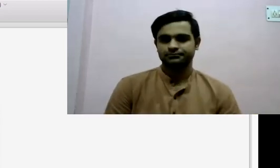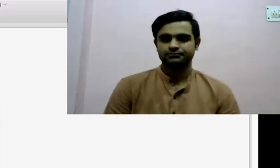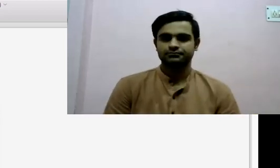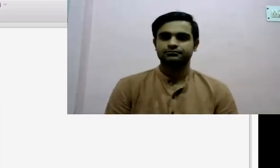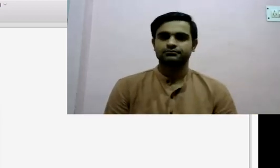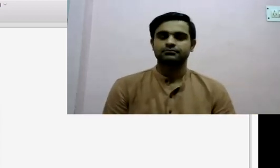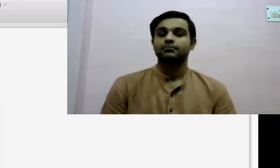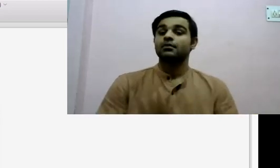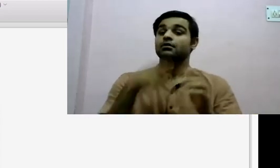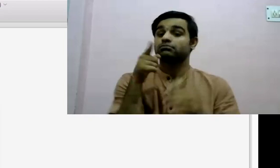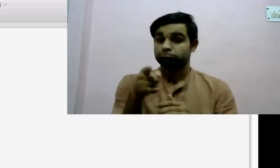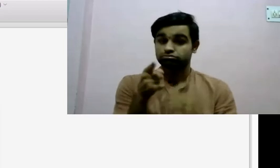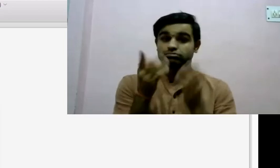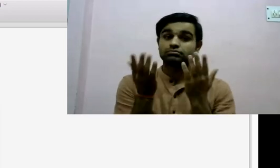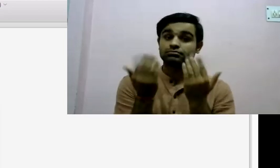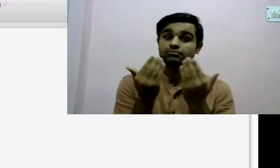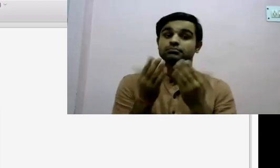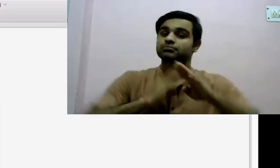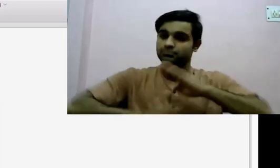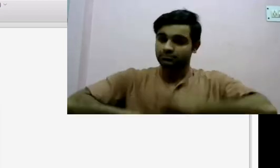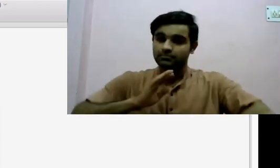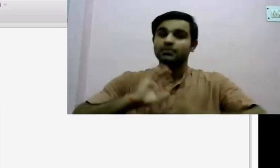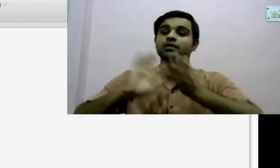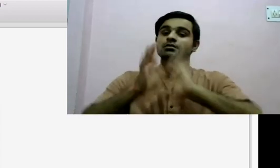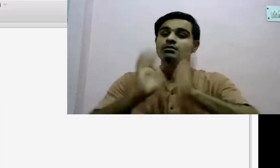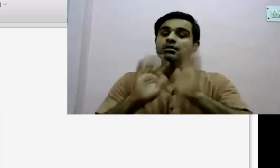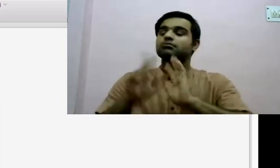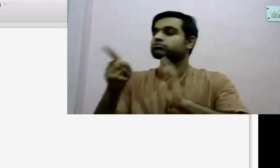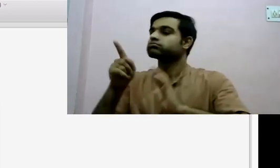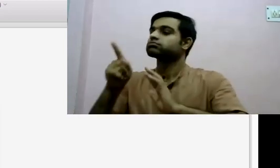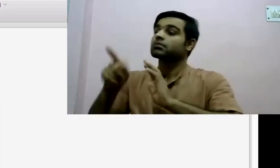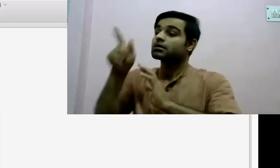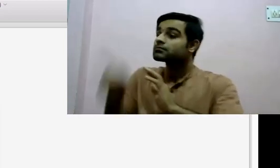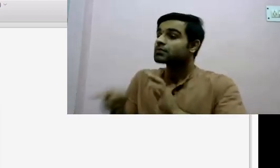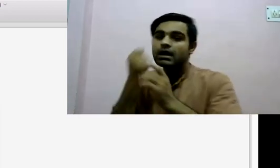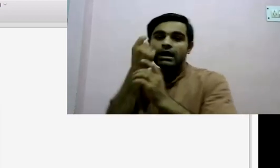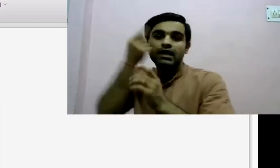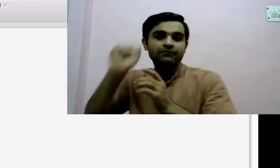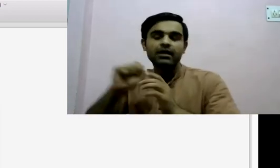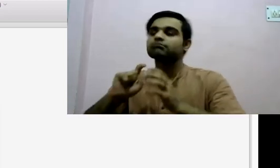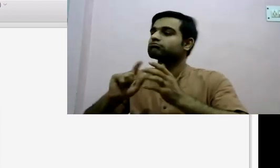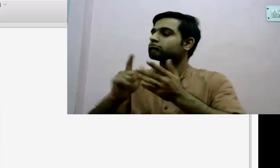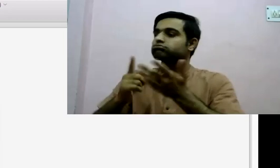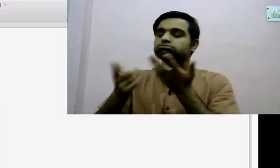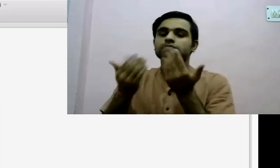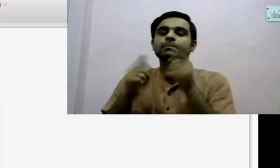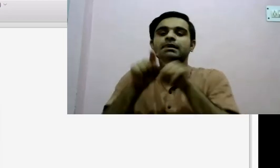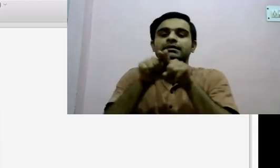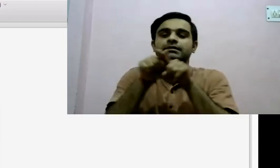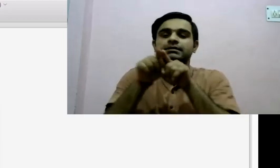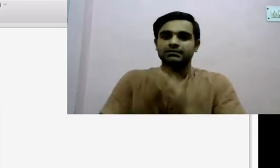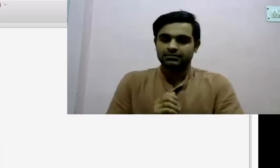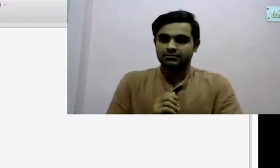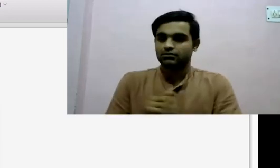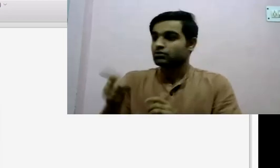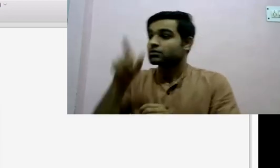Also, you can relax and sign as if you were speaking to somebody who doesn't understand your language. For example, if there is somebody who